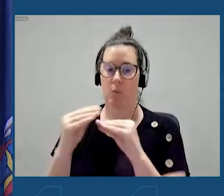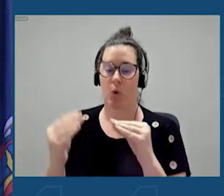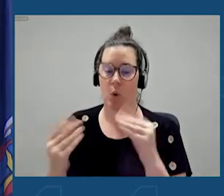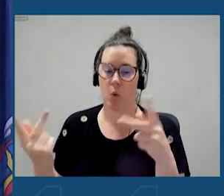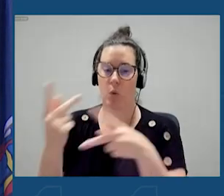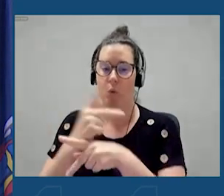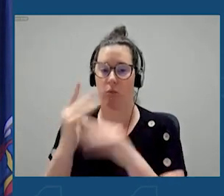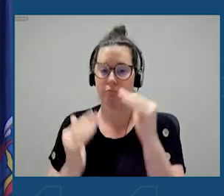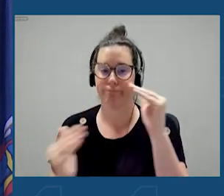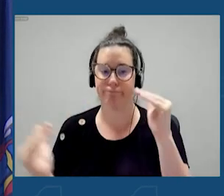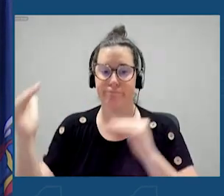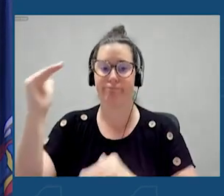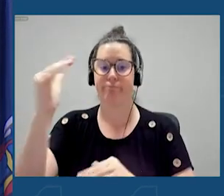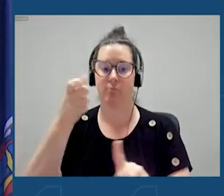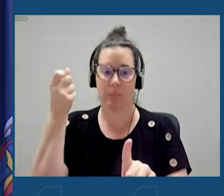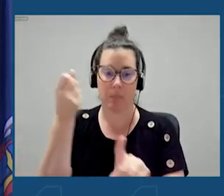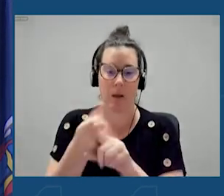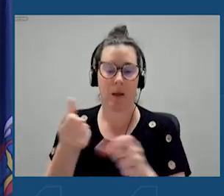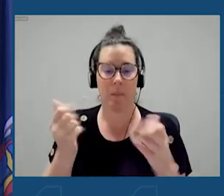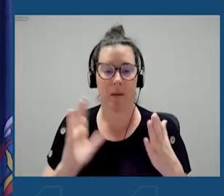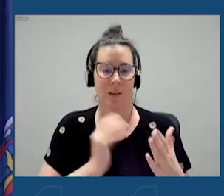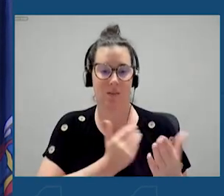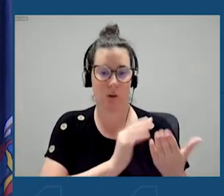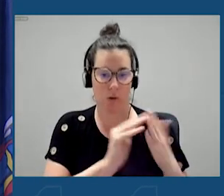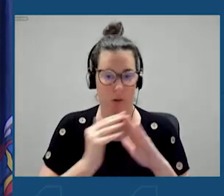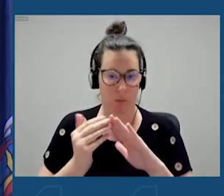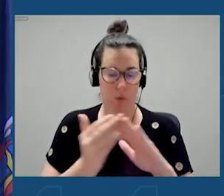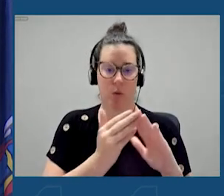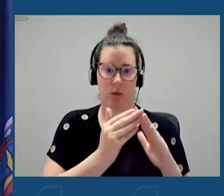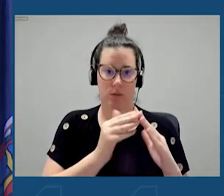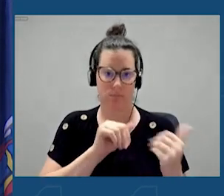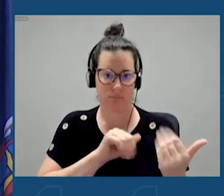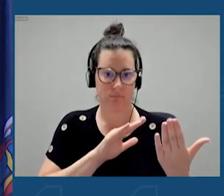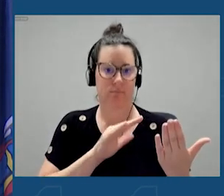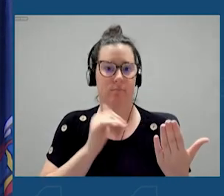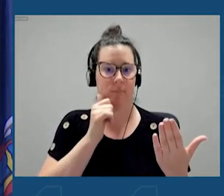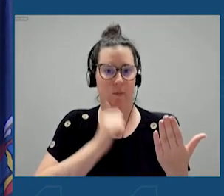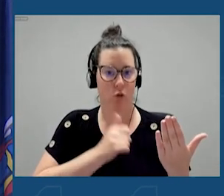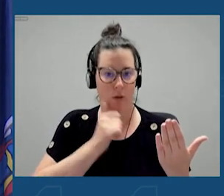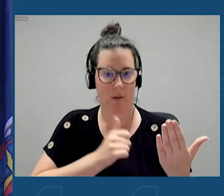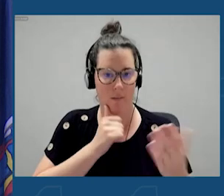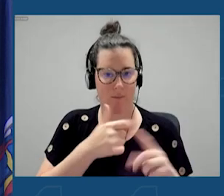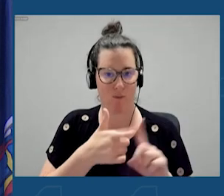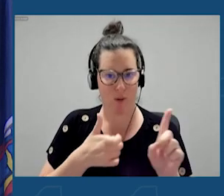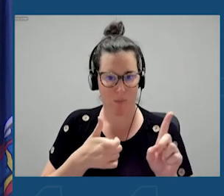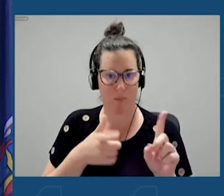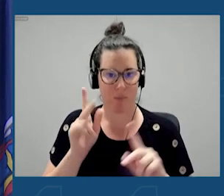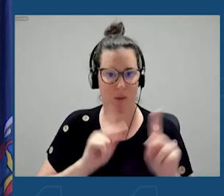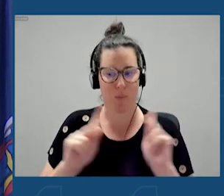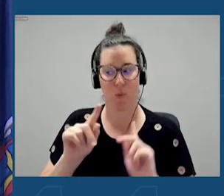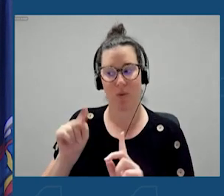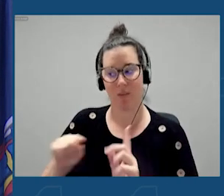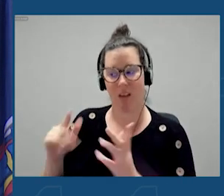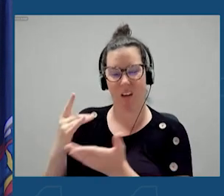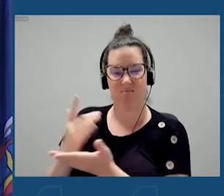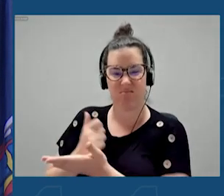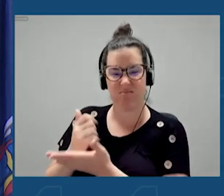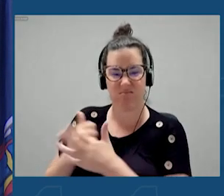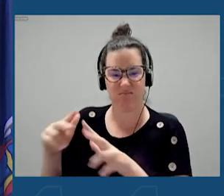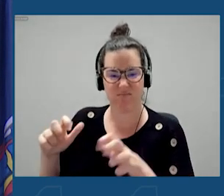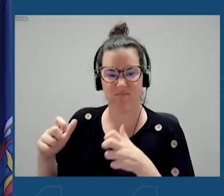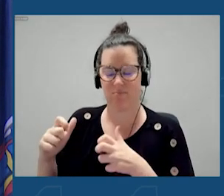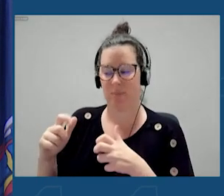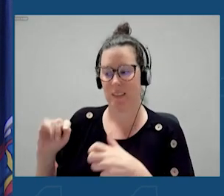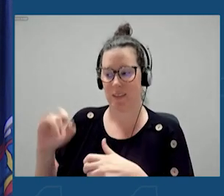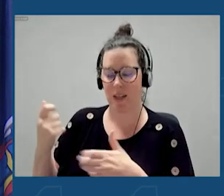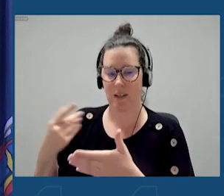impact that so many of our communities face by these individuals who are instead greedily pocketing tax dollars that